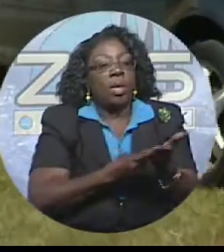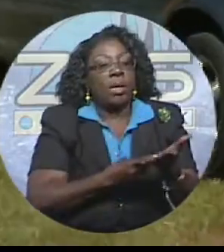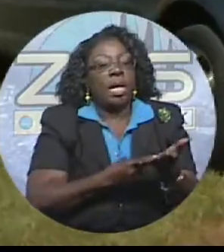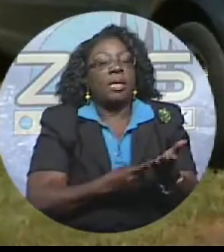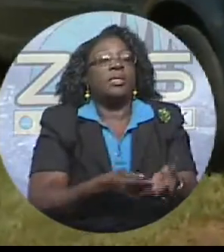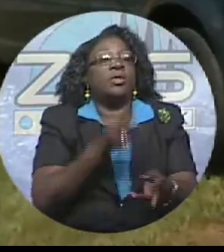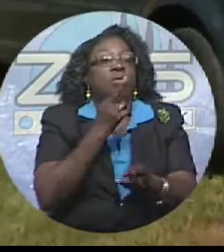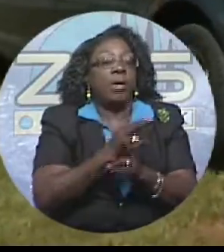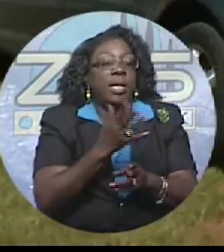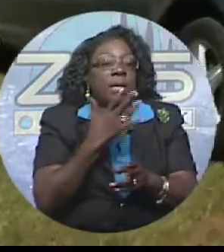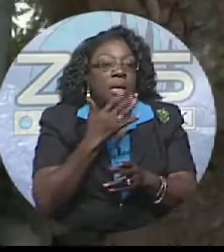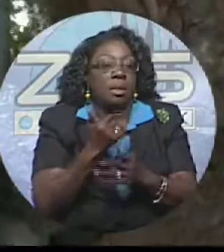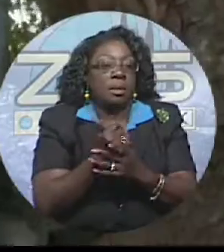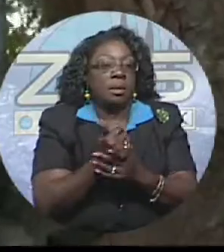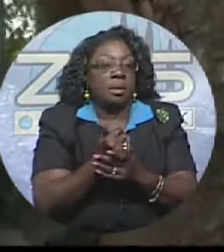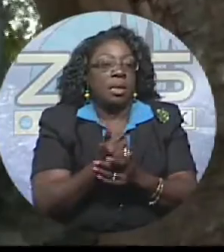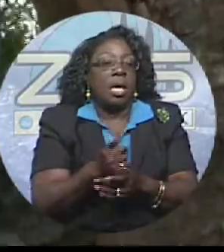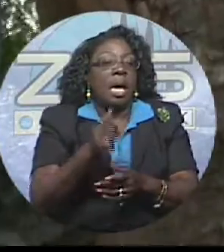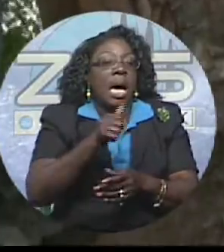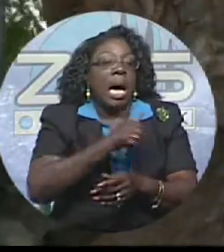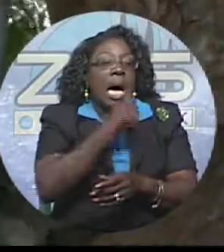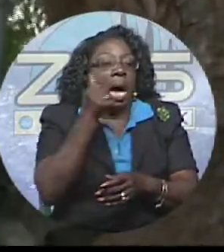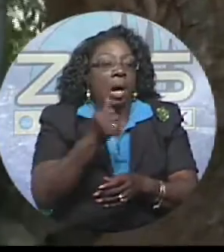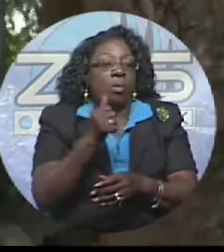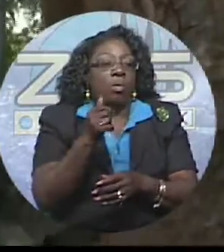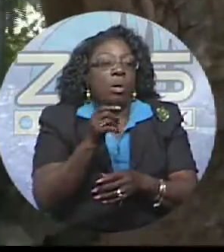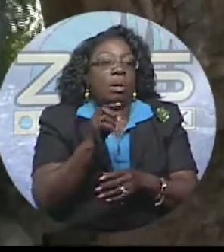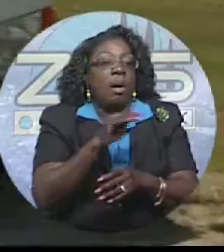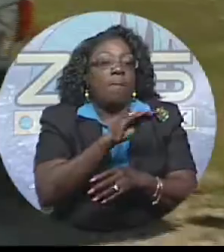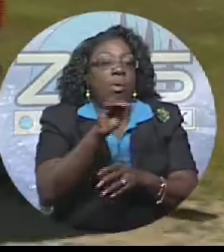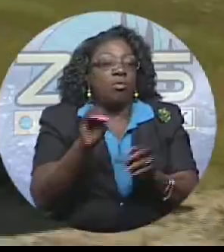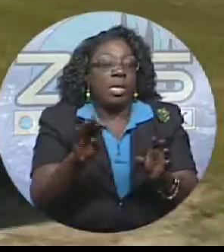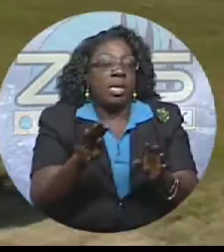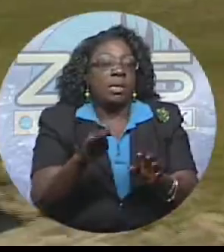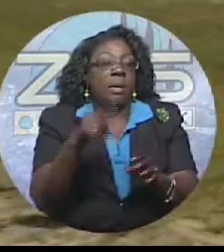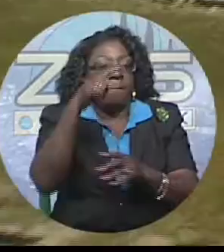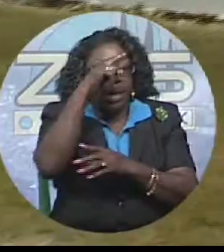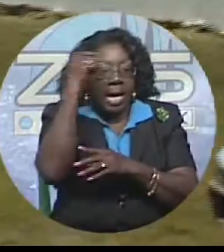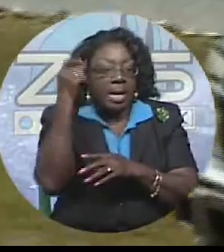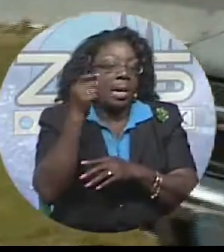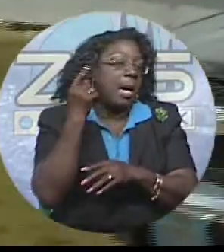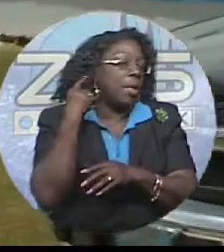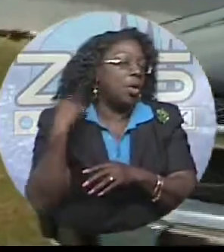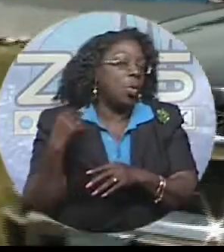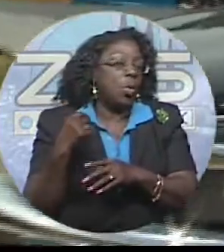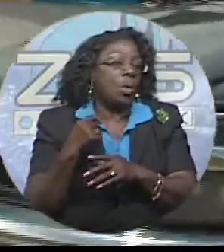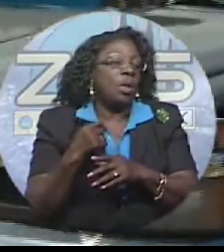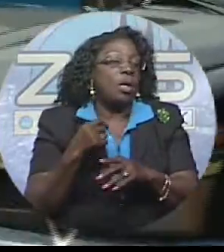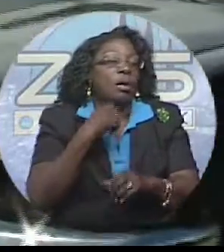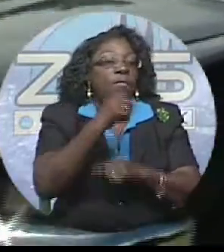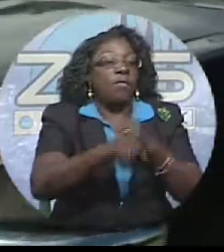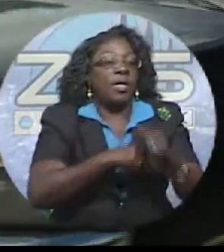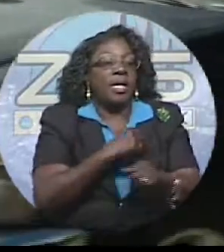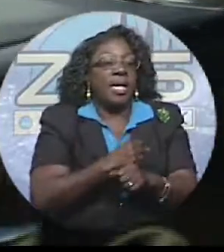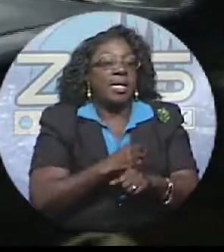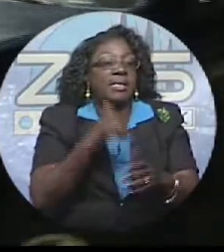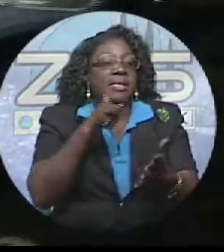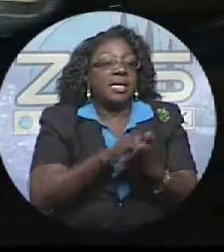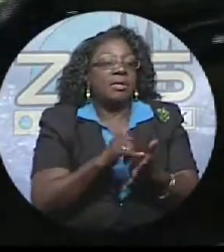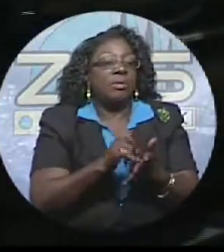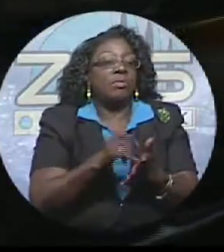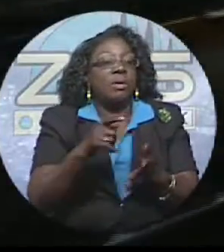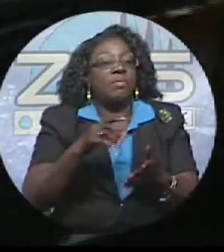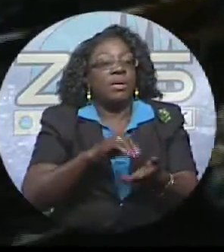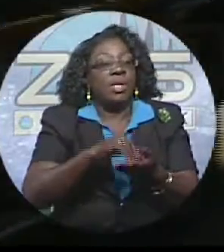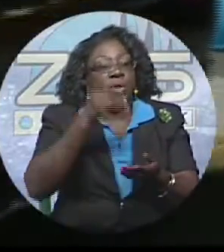colors of the Bahamian flag? Aquamarine, black, and gold. For years as Bahamians, that's exactly what we've been taught.